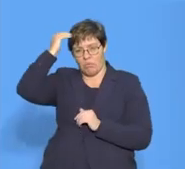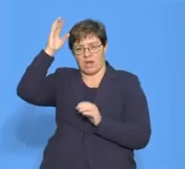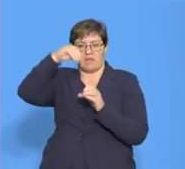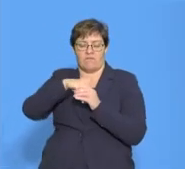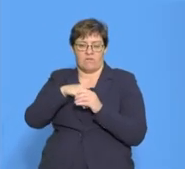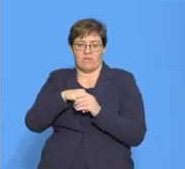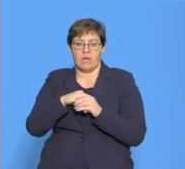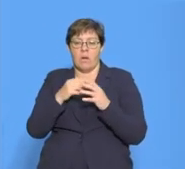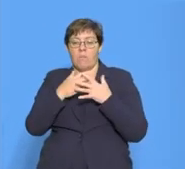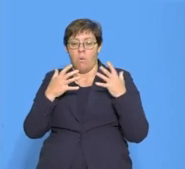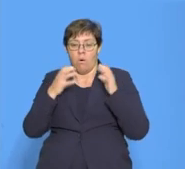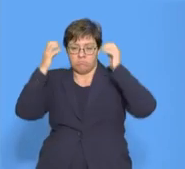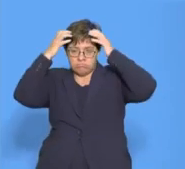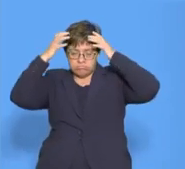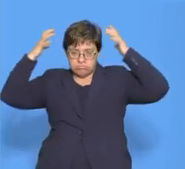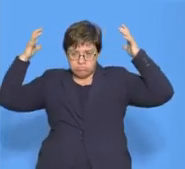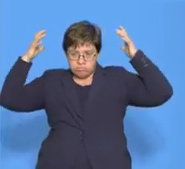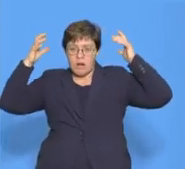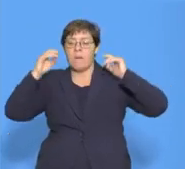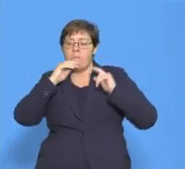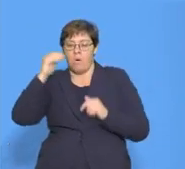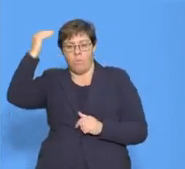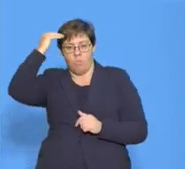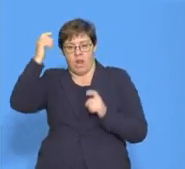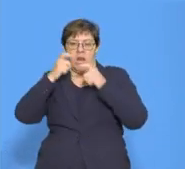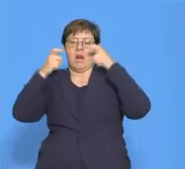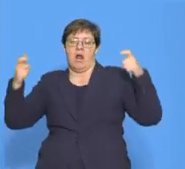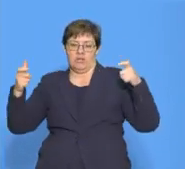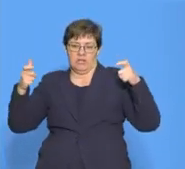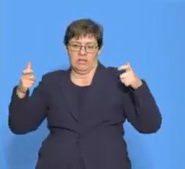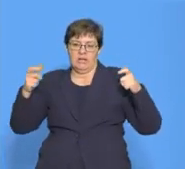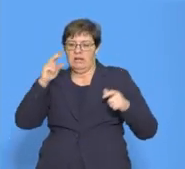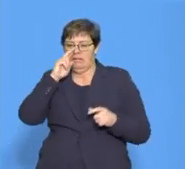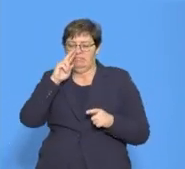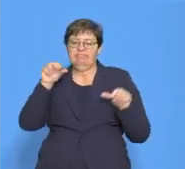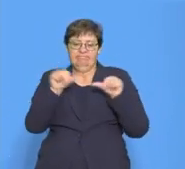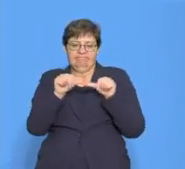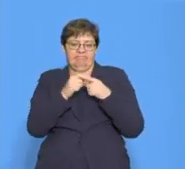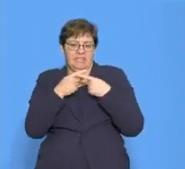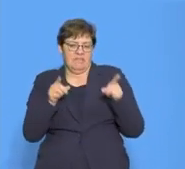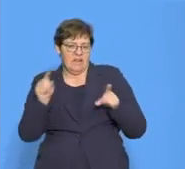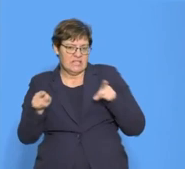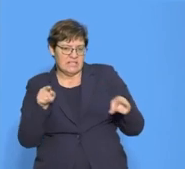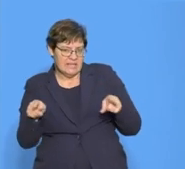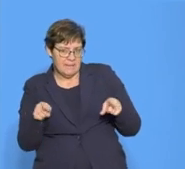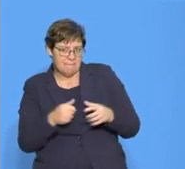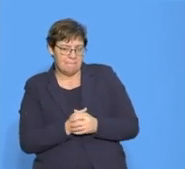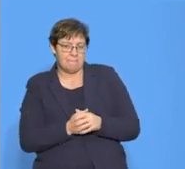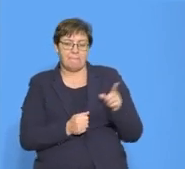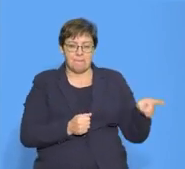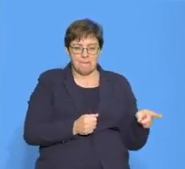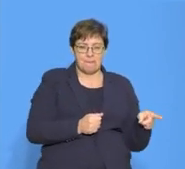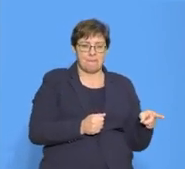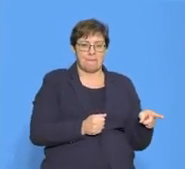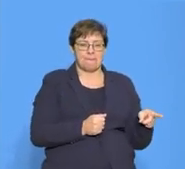so that's the part where the brain is found, and the larger the cranium, the larger the brain. Okay,